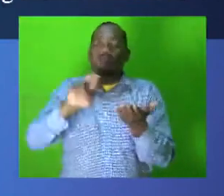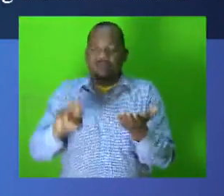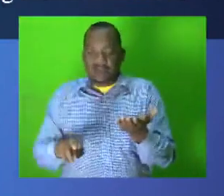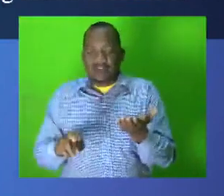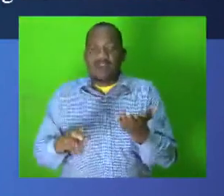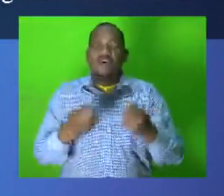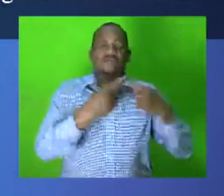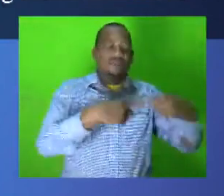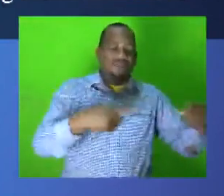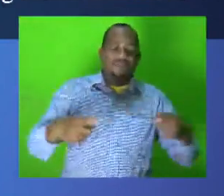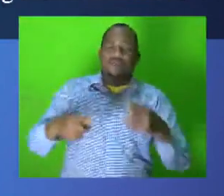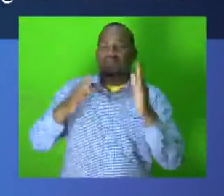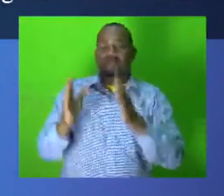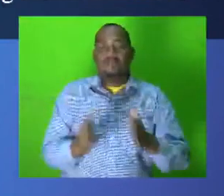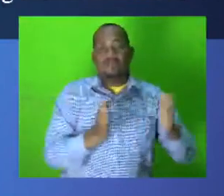measure the